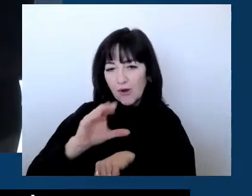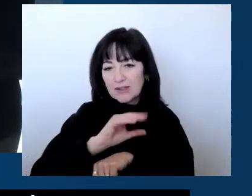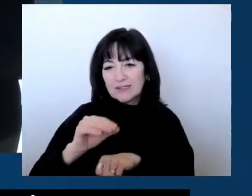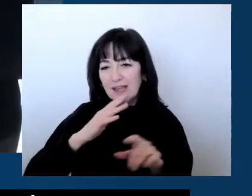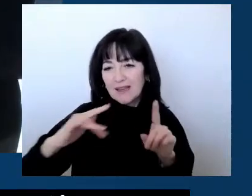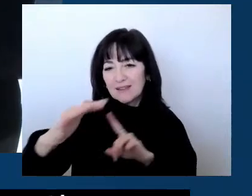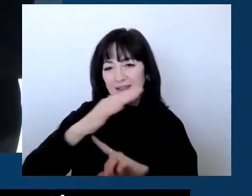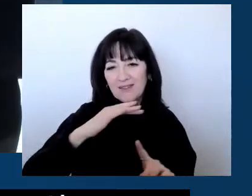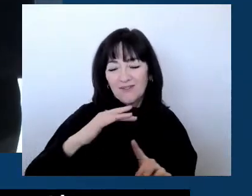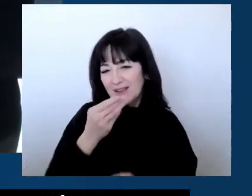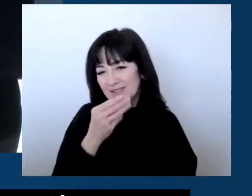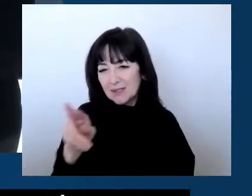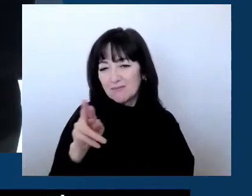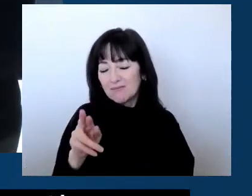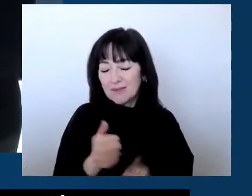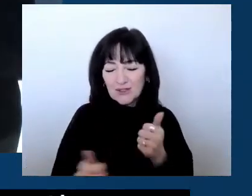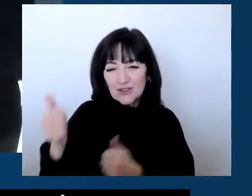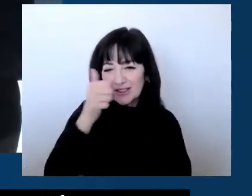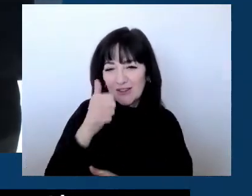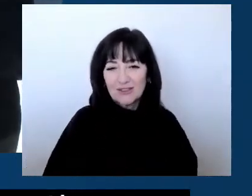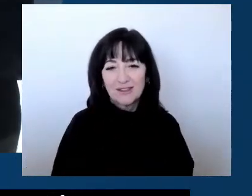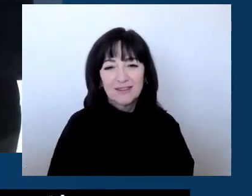Secretary.